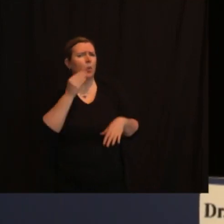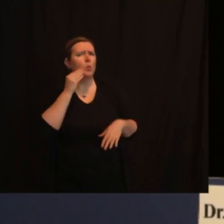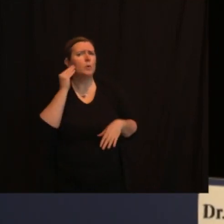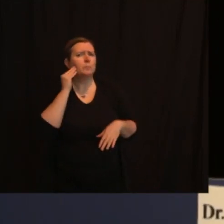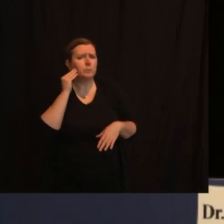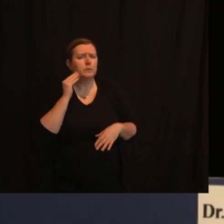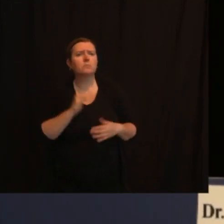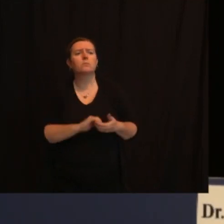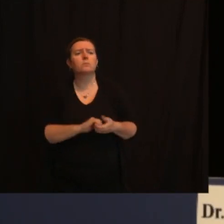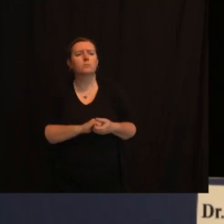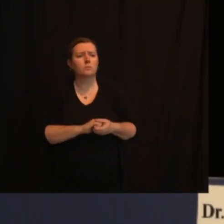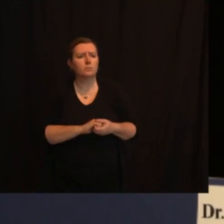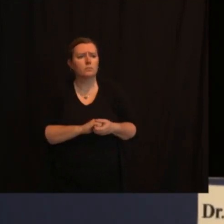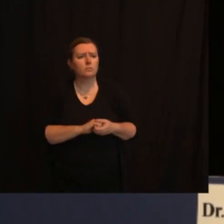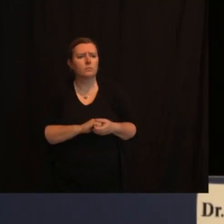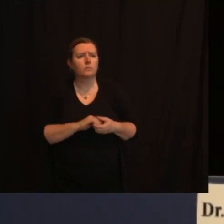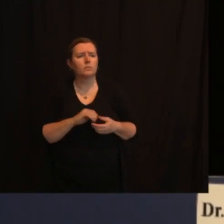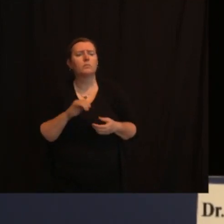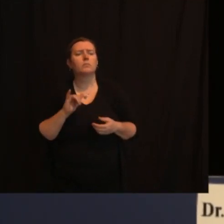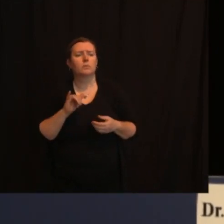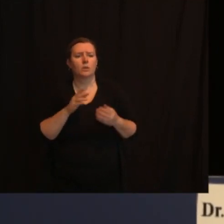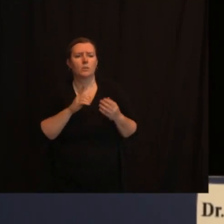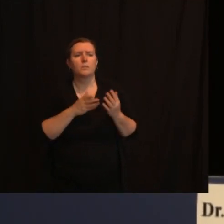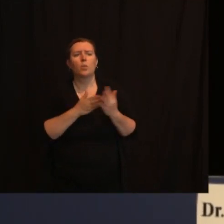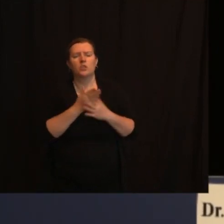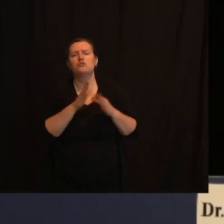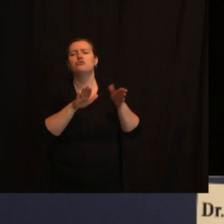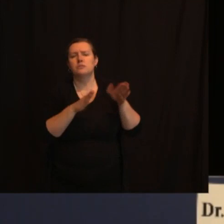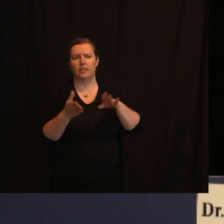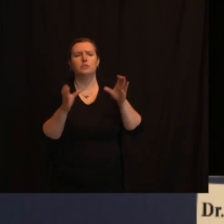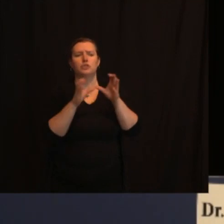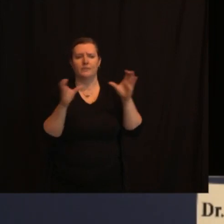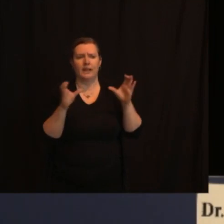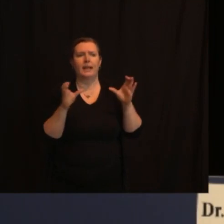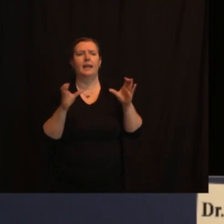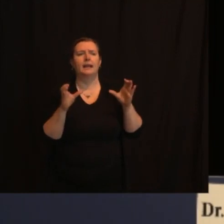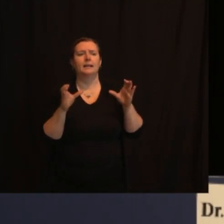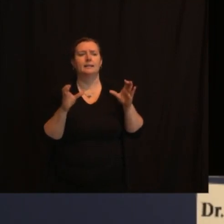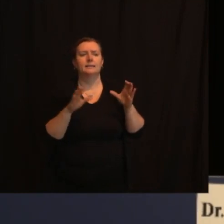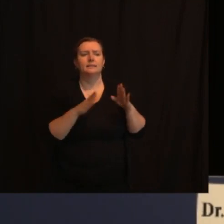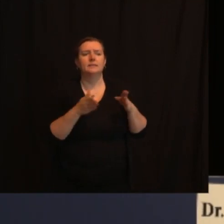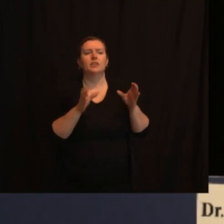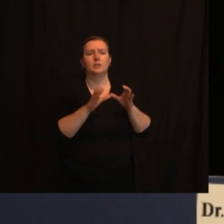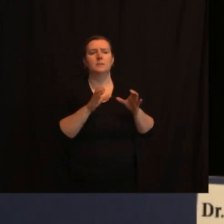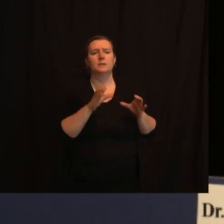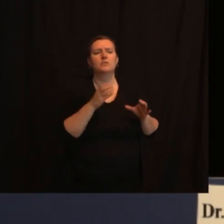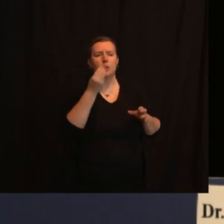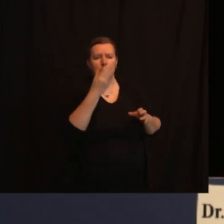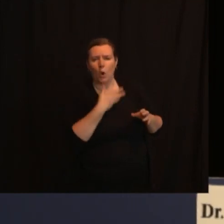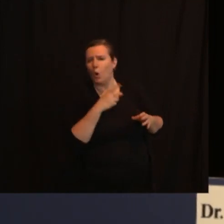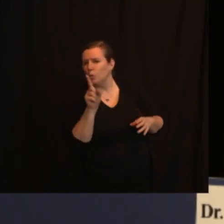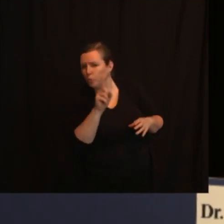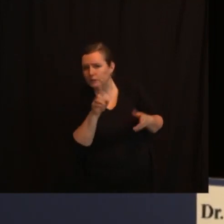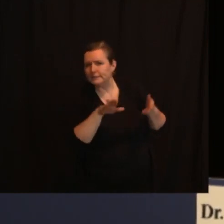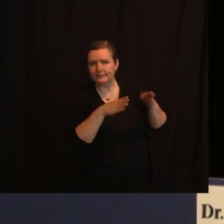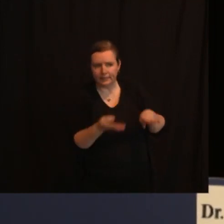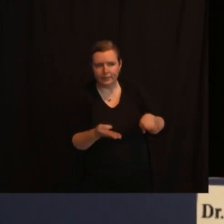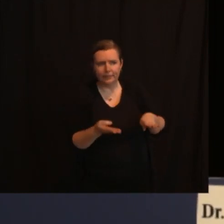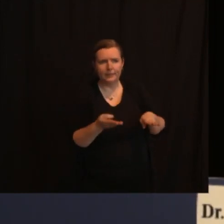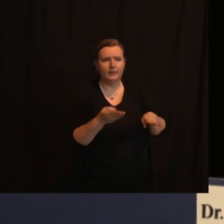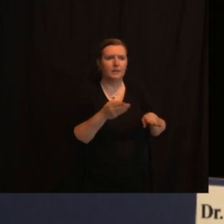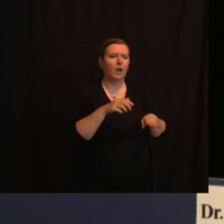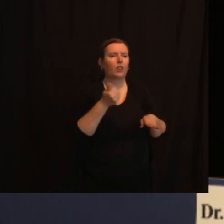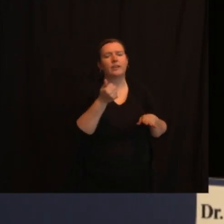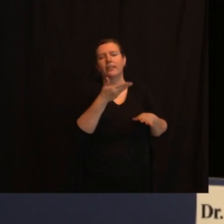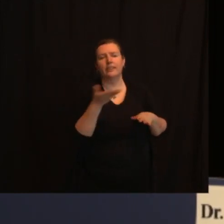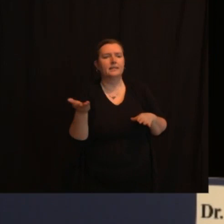somebody died at home was through a death certificate, which should tell you where that person died, as well as other things, including about whether the